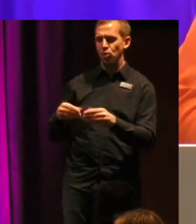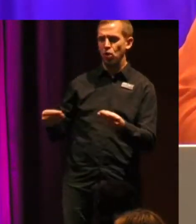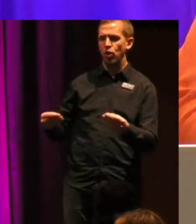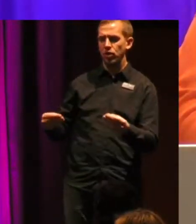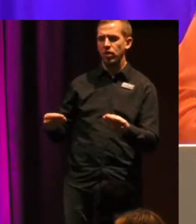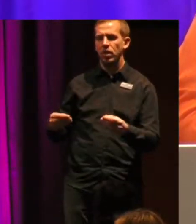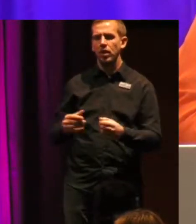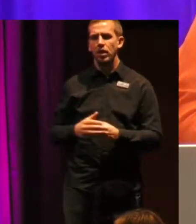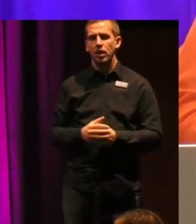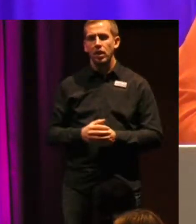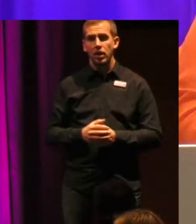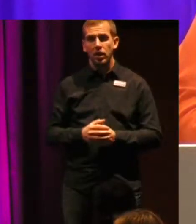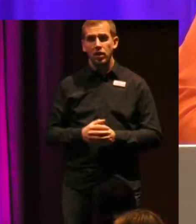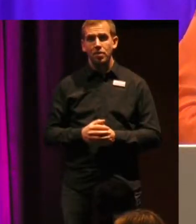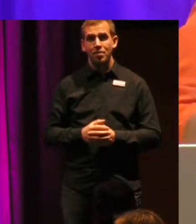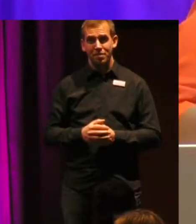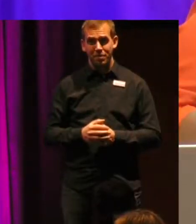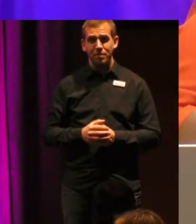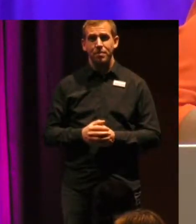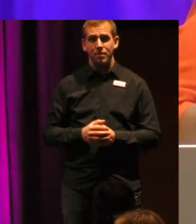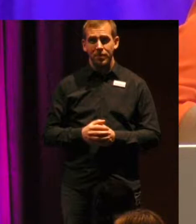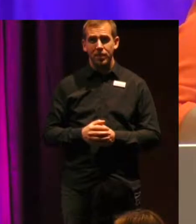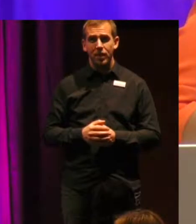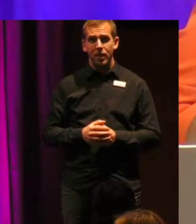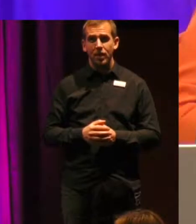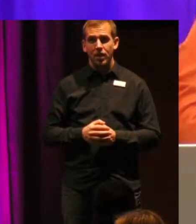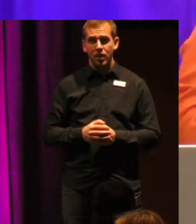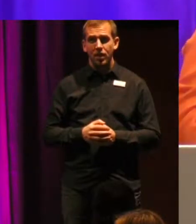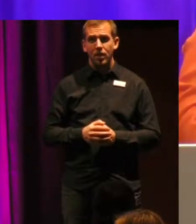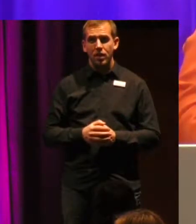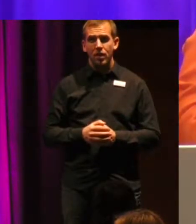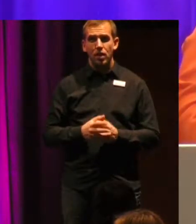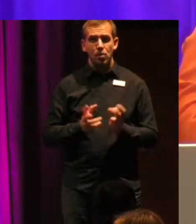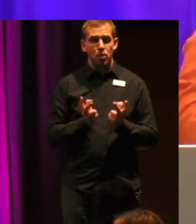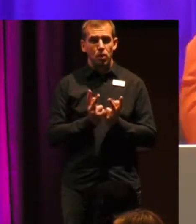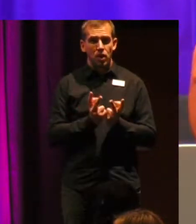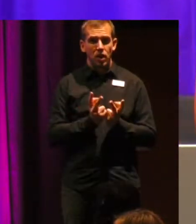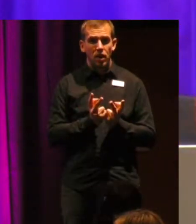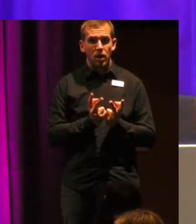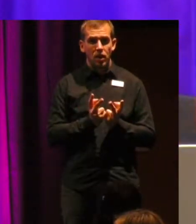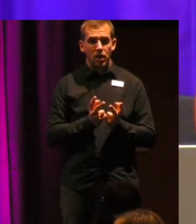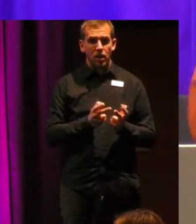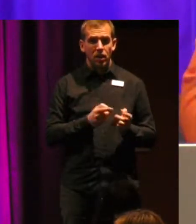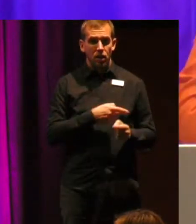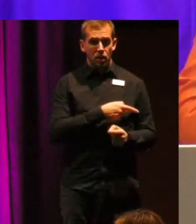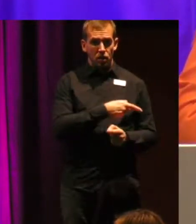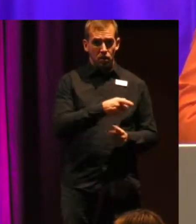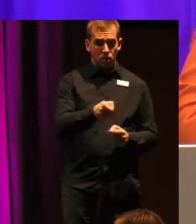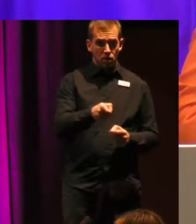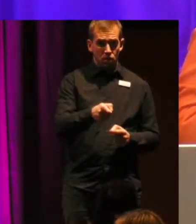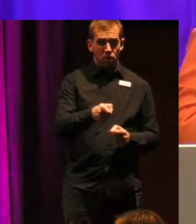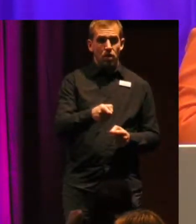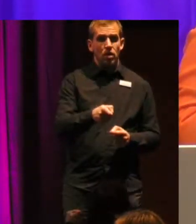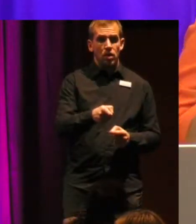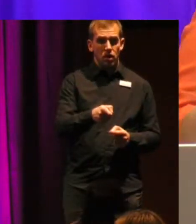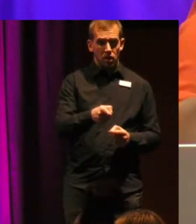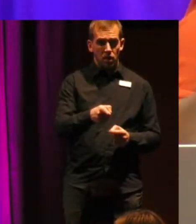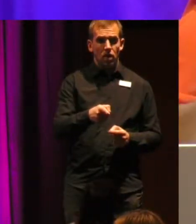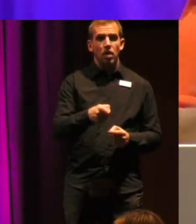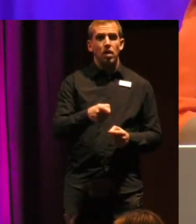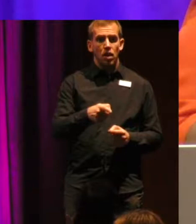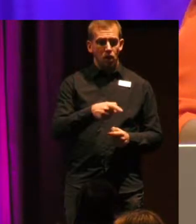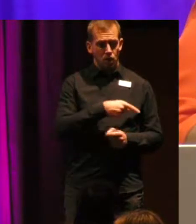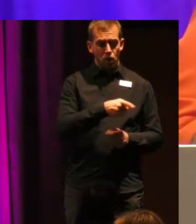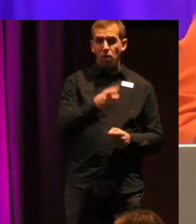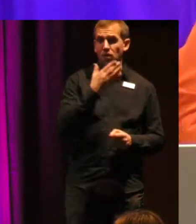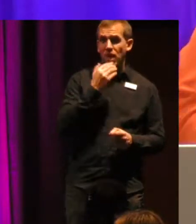really challenged increasing diversity and representation in public life and public spaces, and is actually a